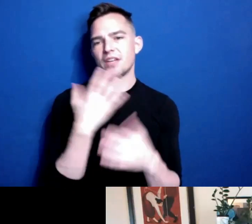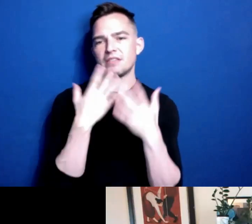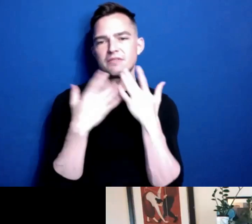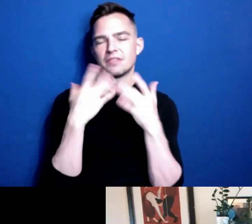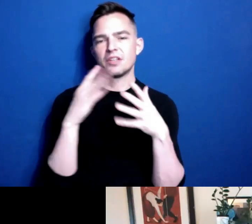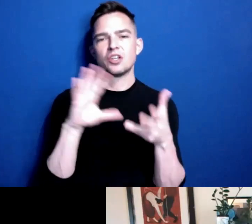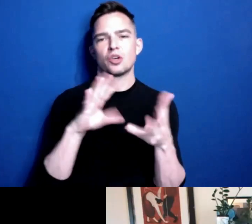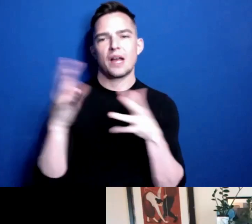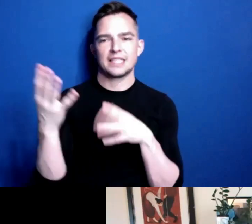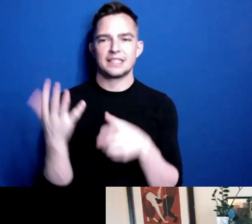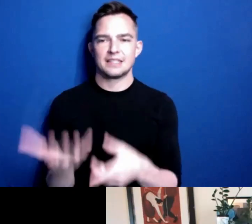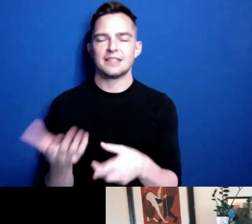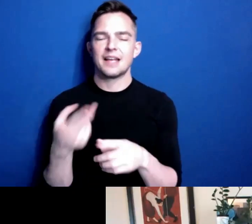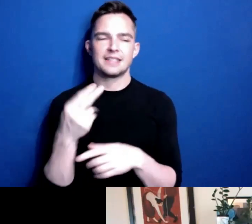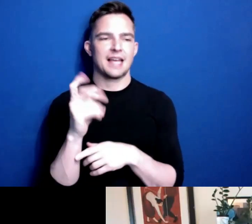New York.